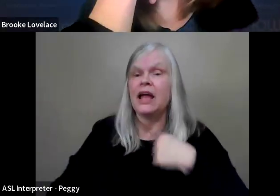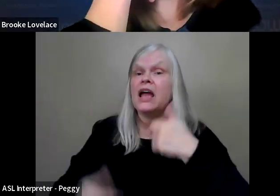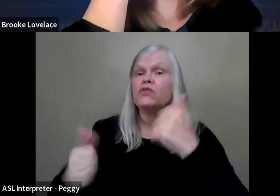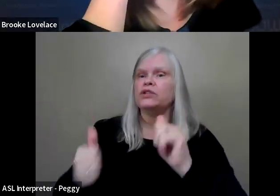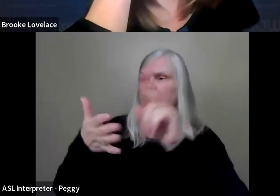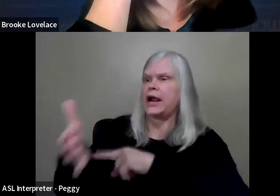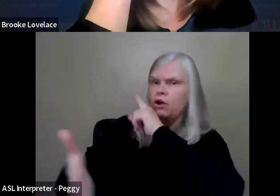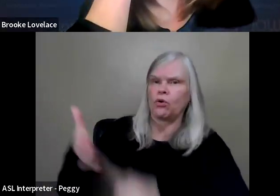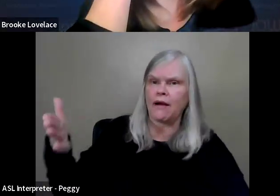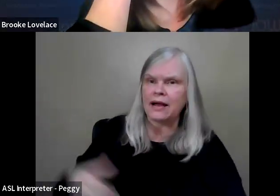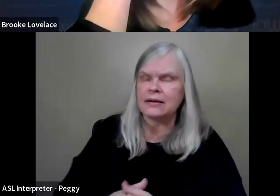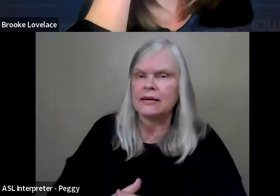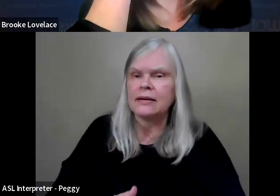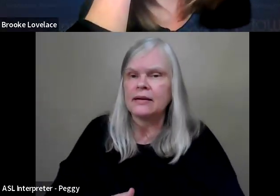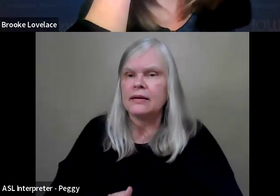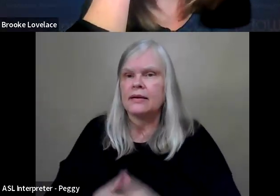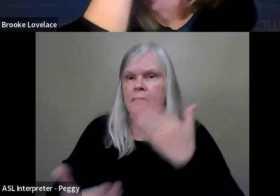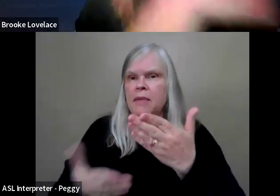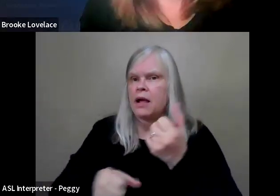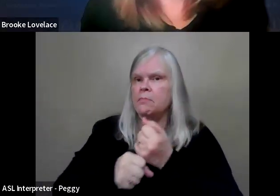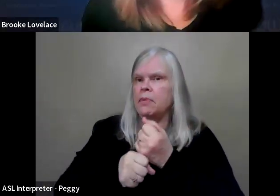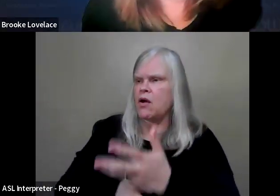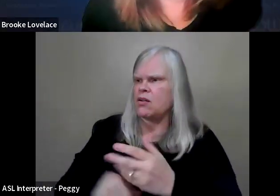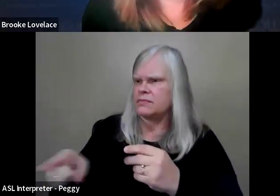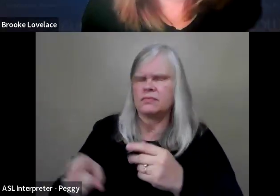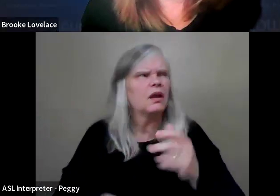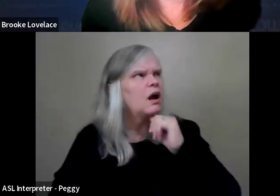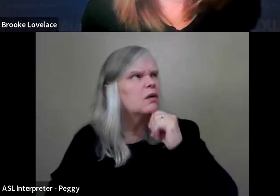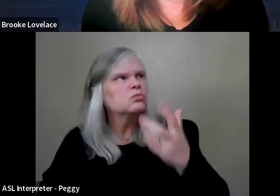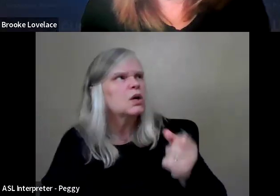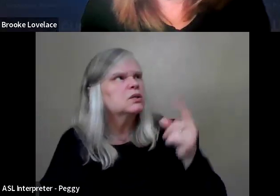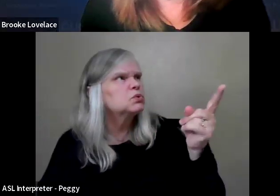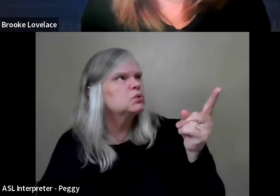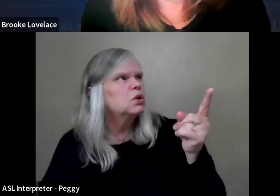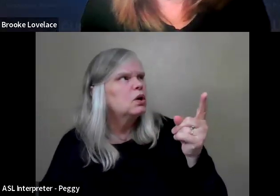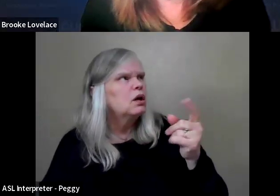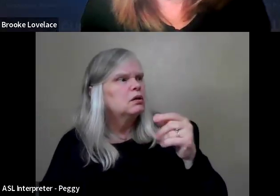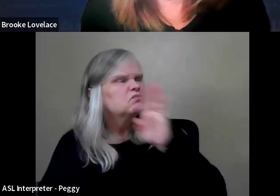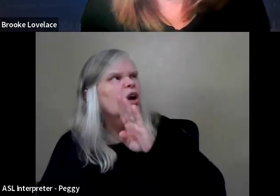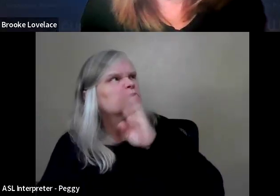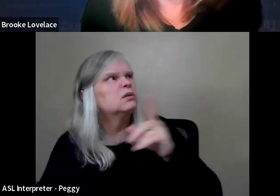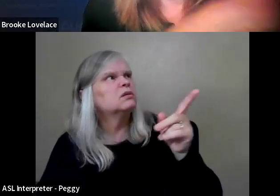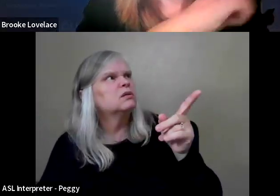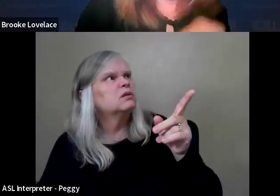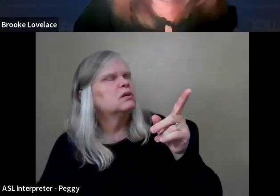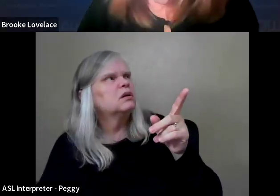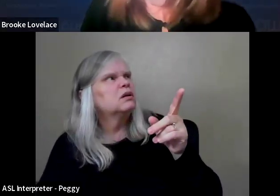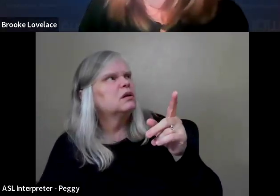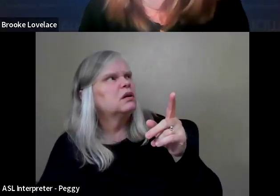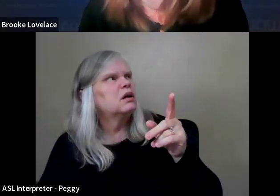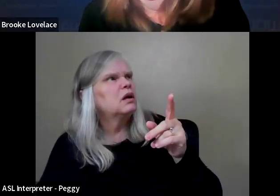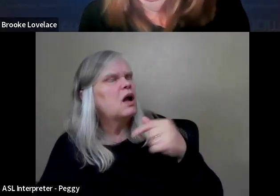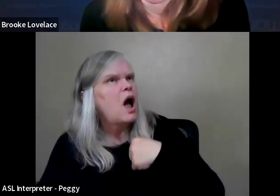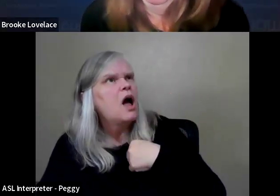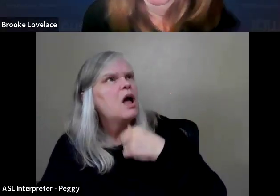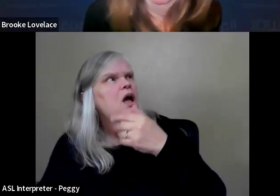correct, it might cause distrust. It might make them frustrated. They might start to realize that they've